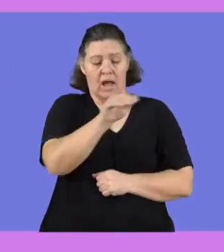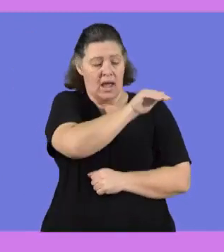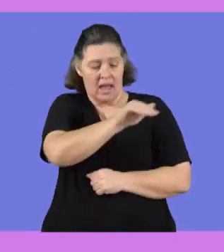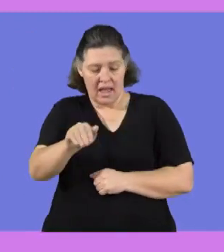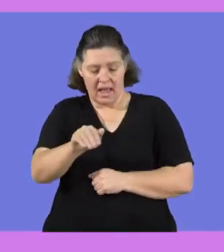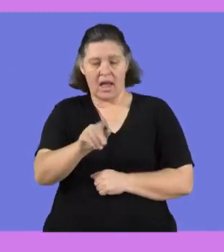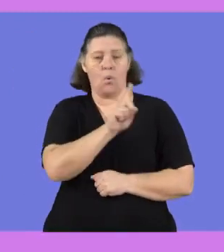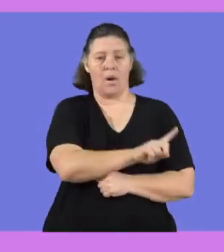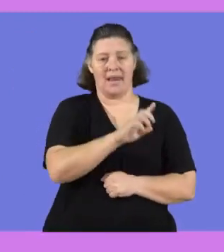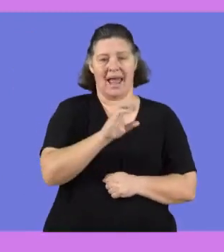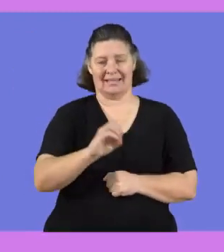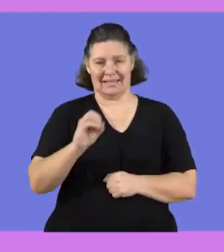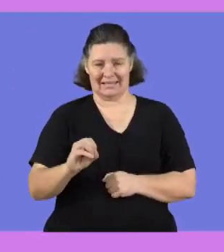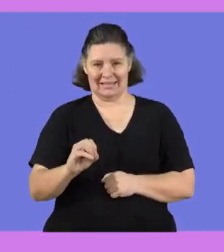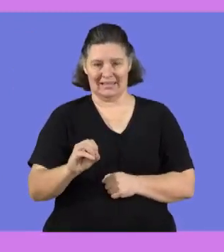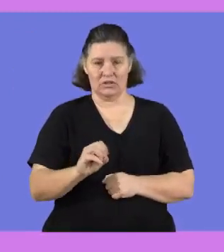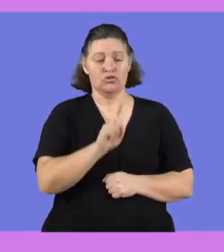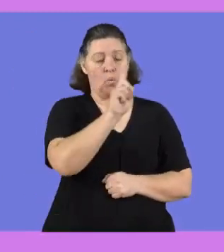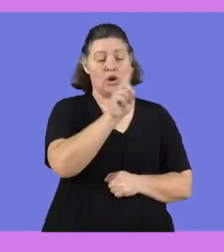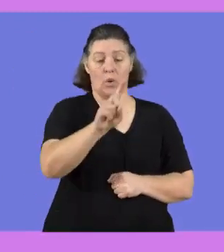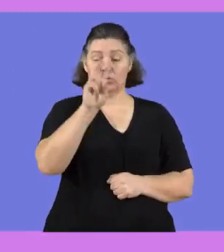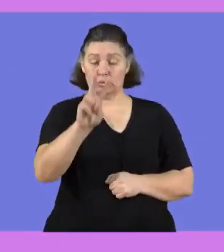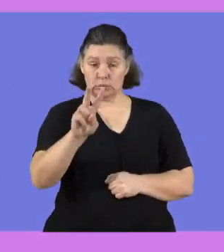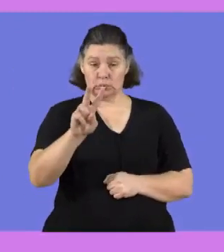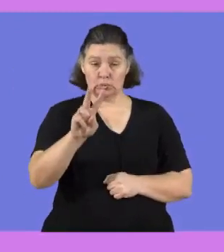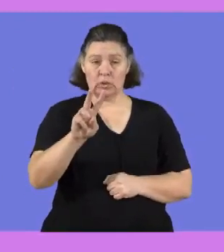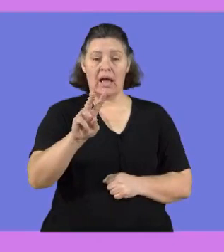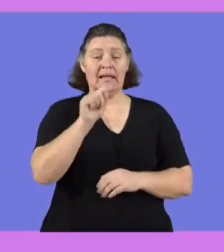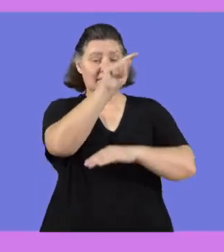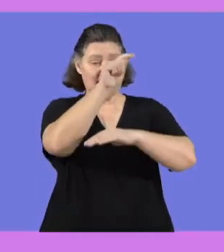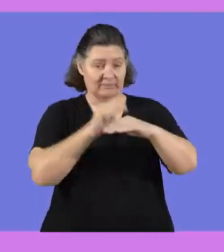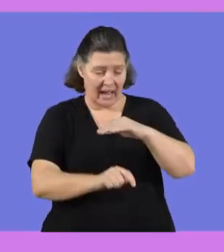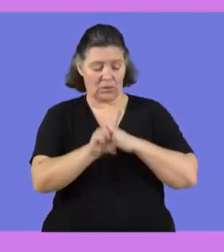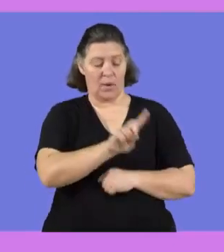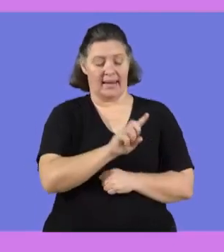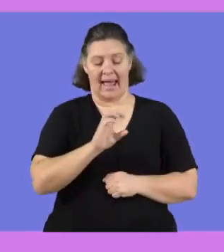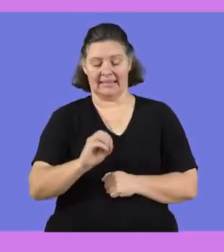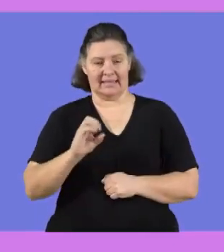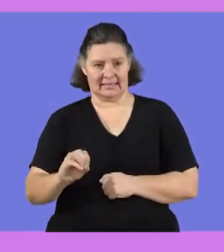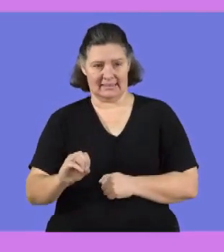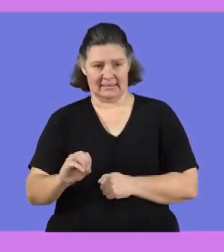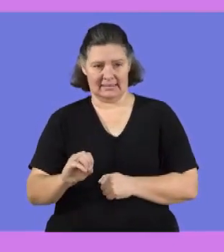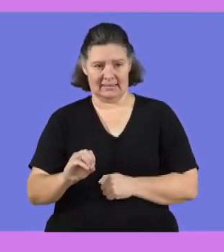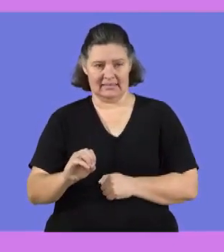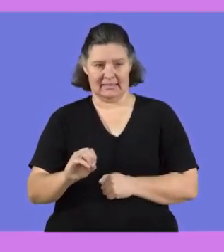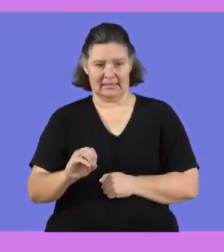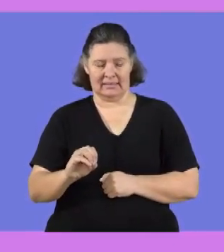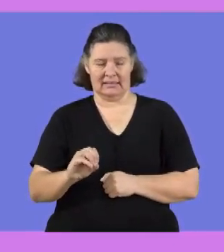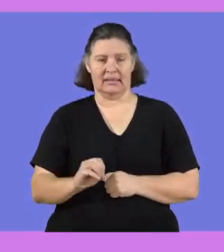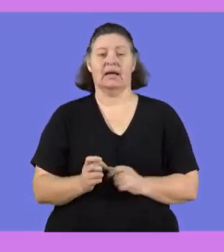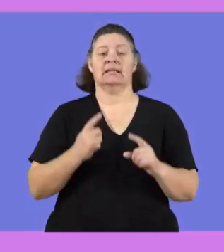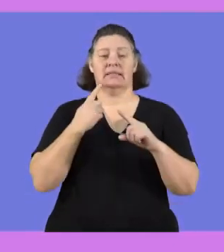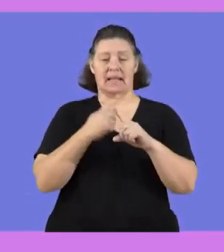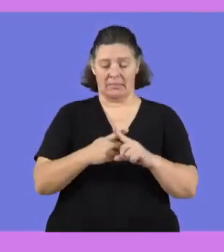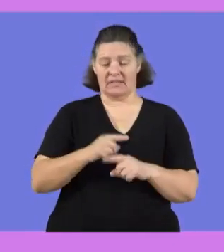next step is to take the 112%, express it as a fraction. So as we express 112%